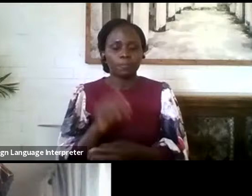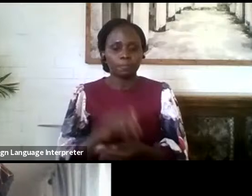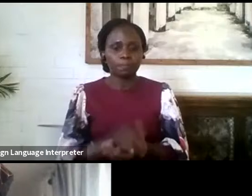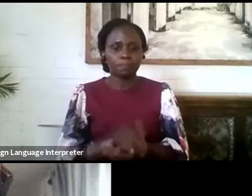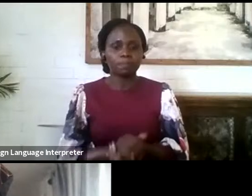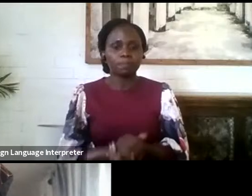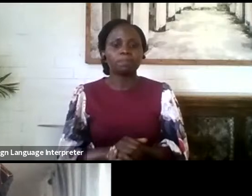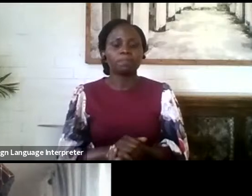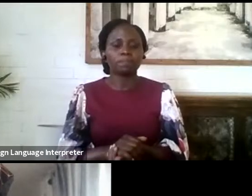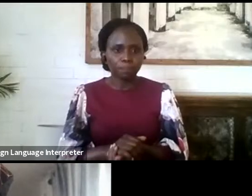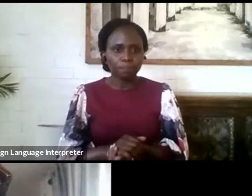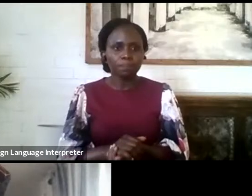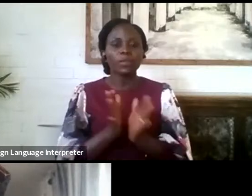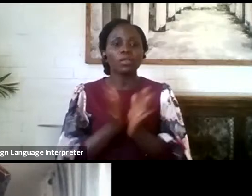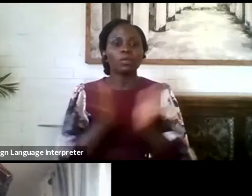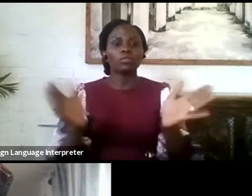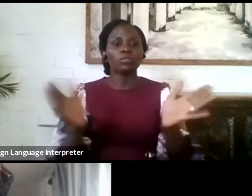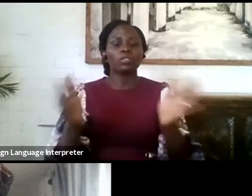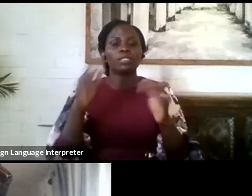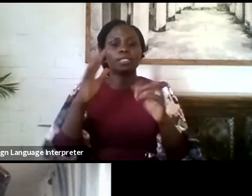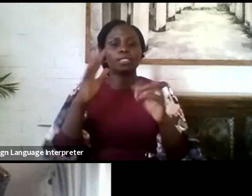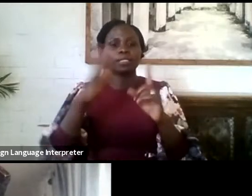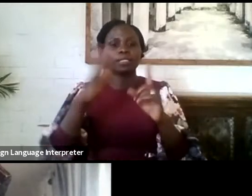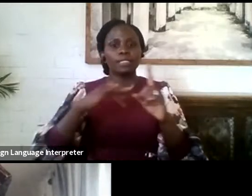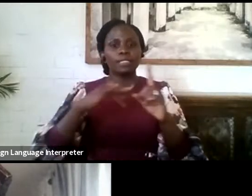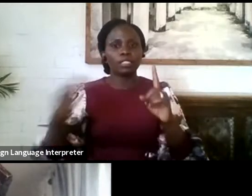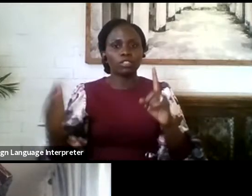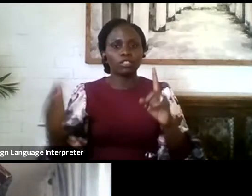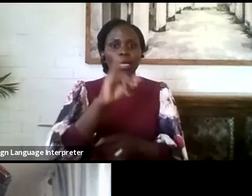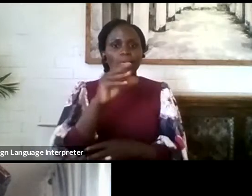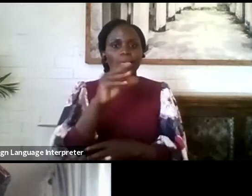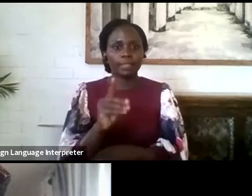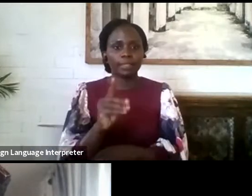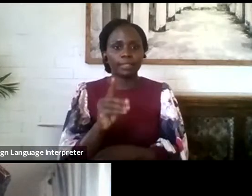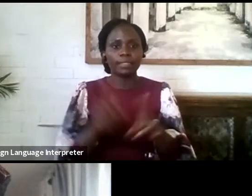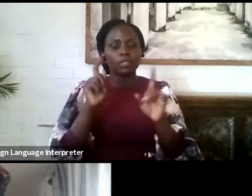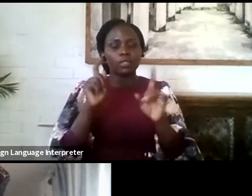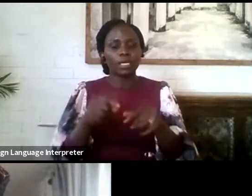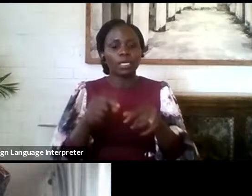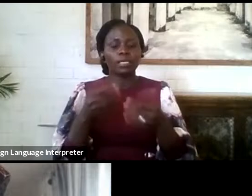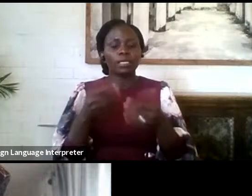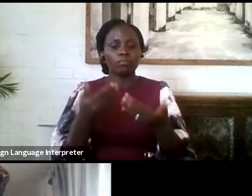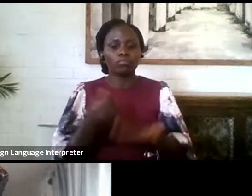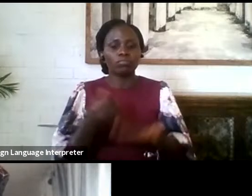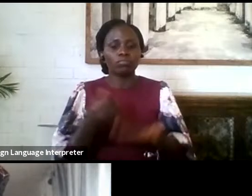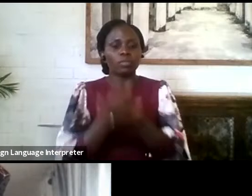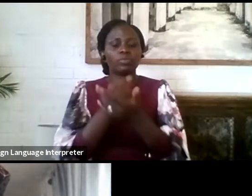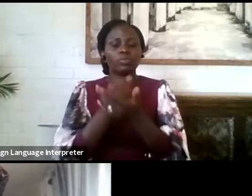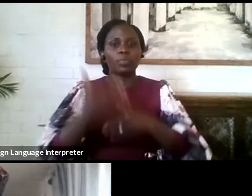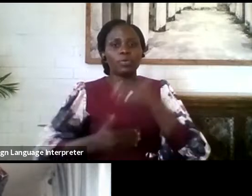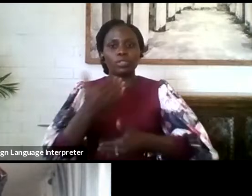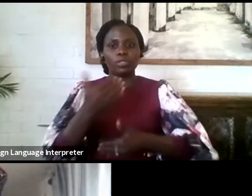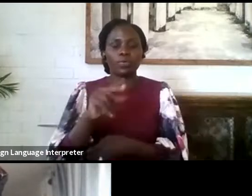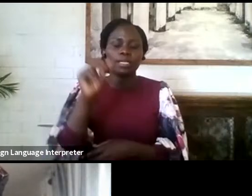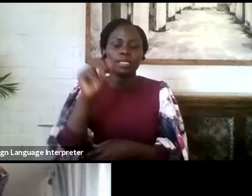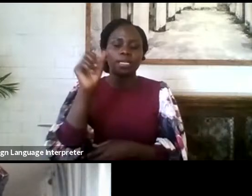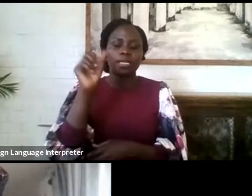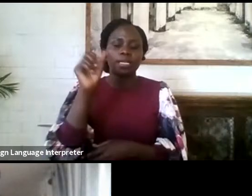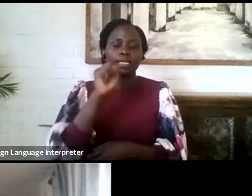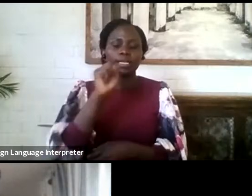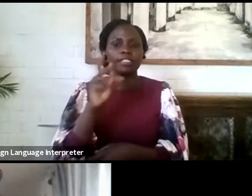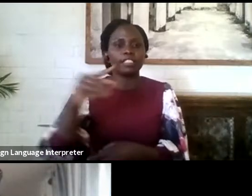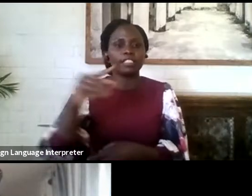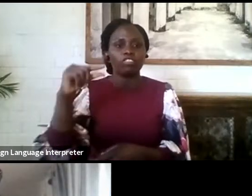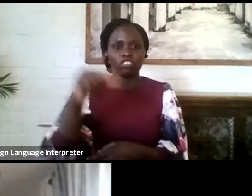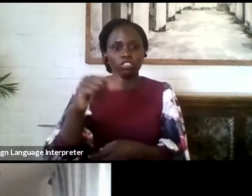digital ID could also help with the progress towards achieving the UN SDGs of legal identity for all,